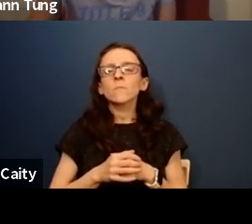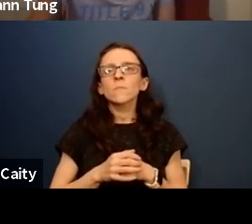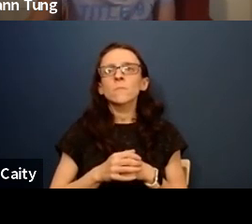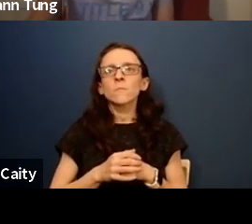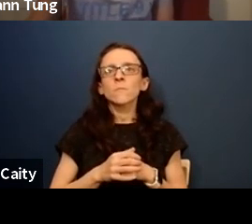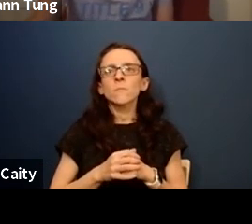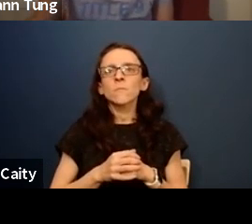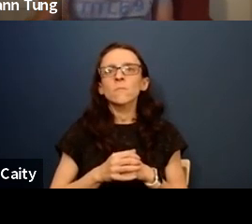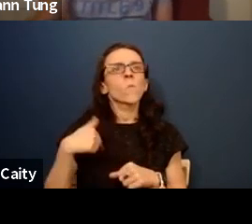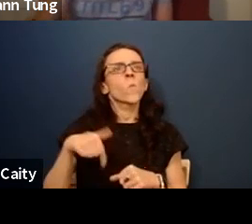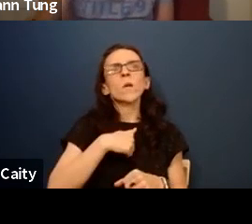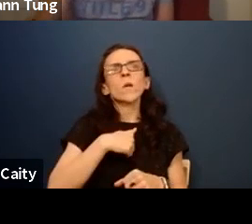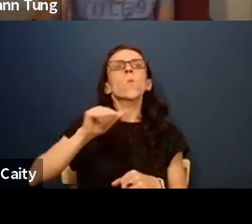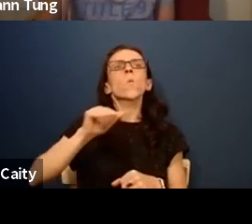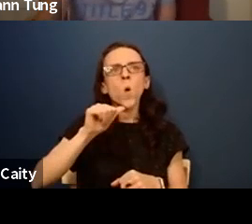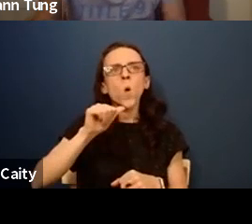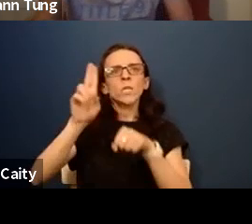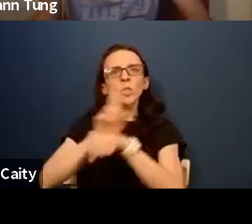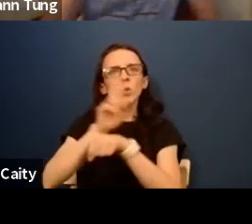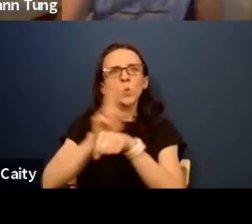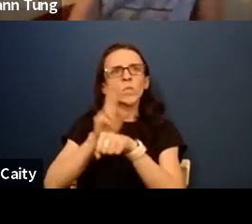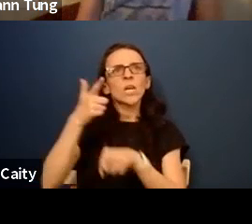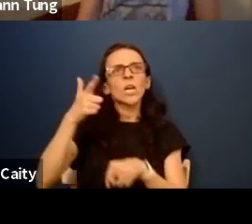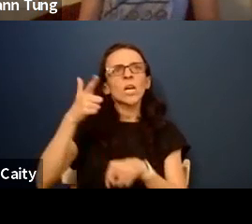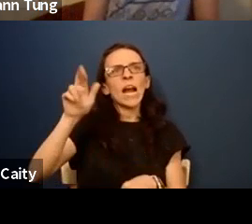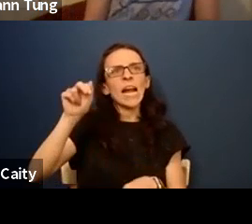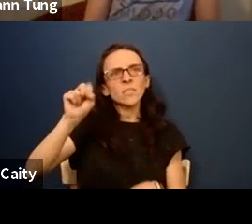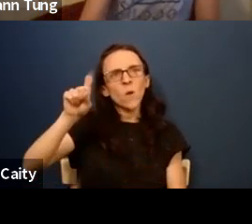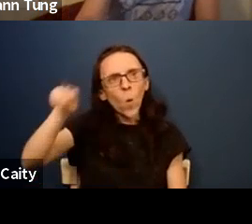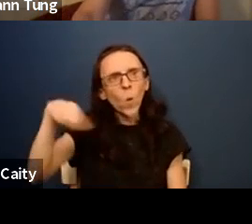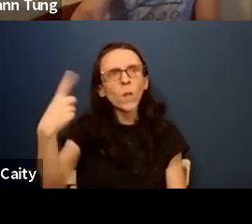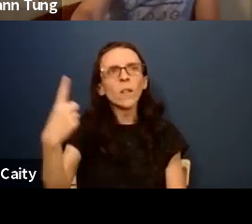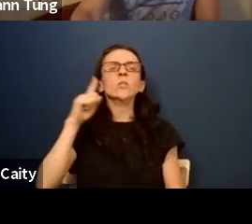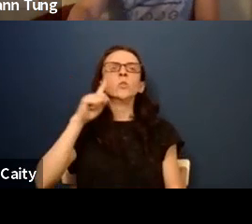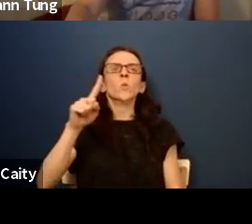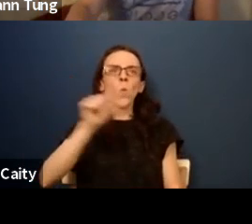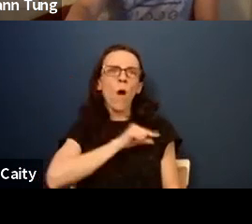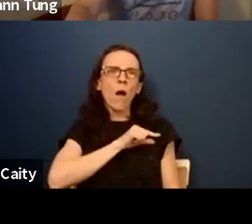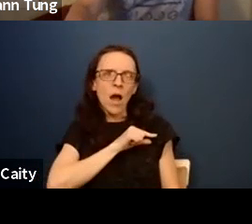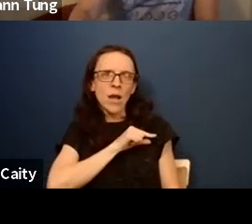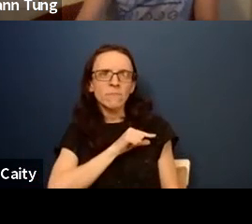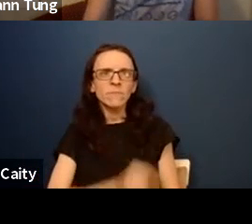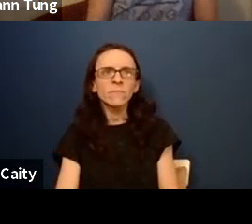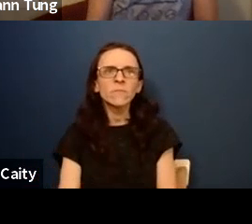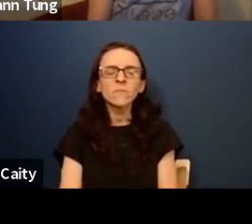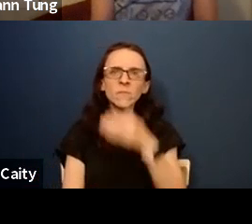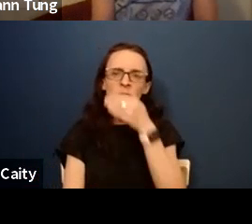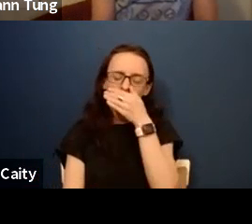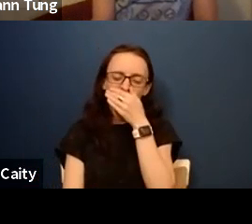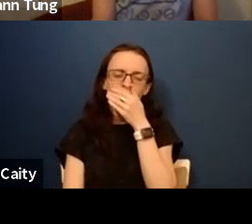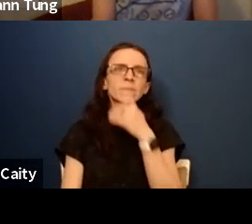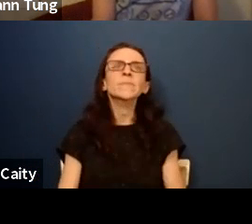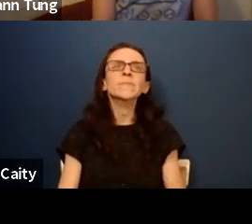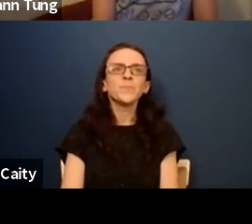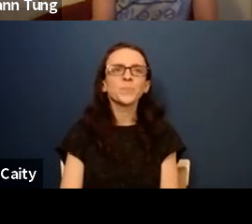will not use grades alone as an eligibility factor, that there will be something or